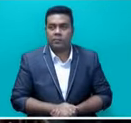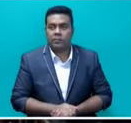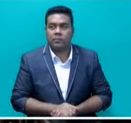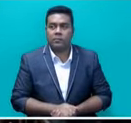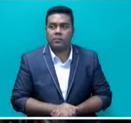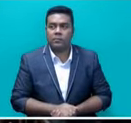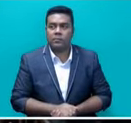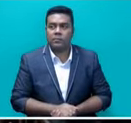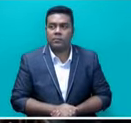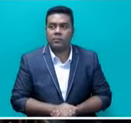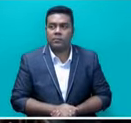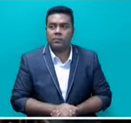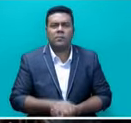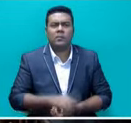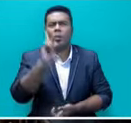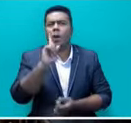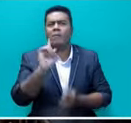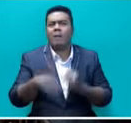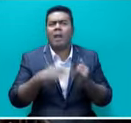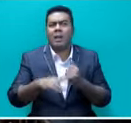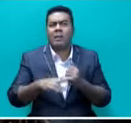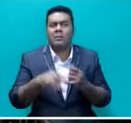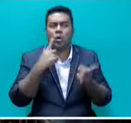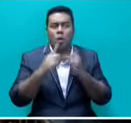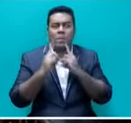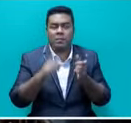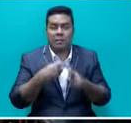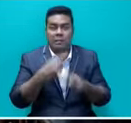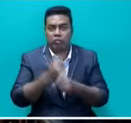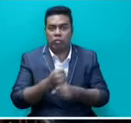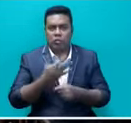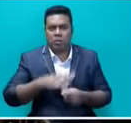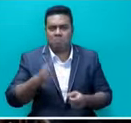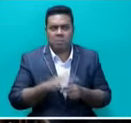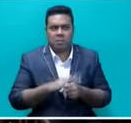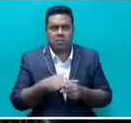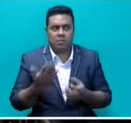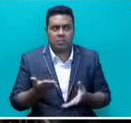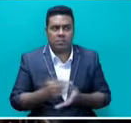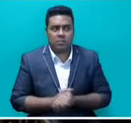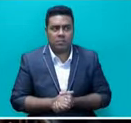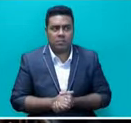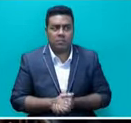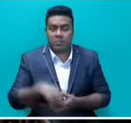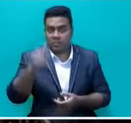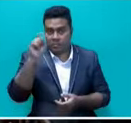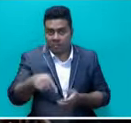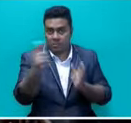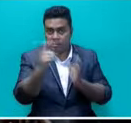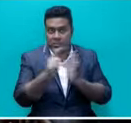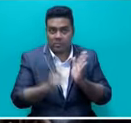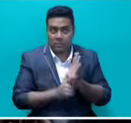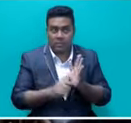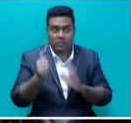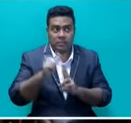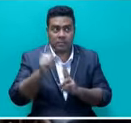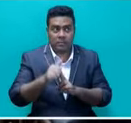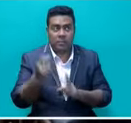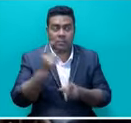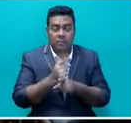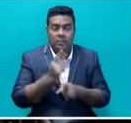Thank you. So could I just make one last comment, sir? Honorable Attorney General, you have the floor. This law also highlights the point I